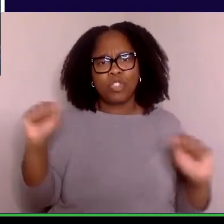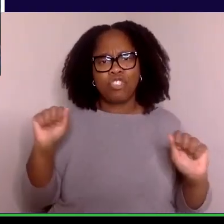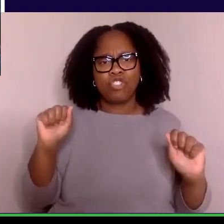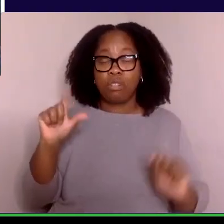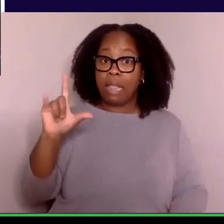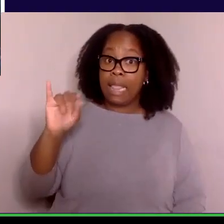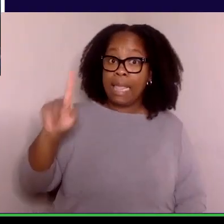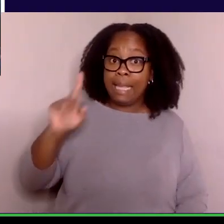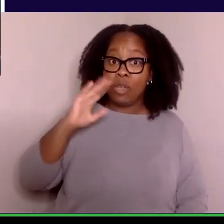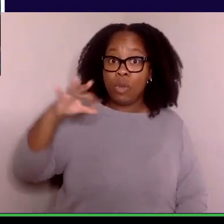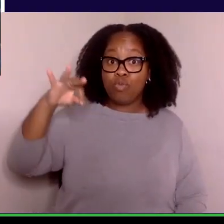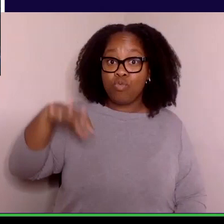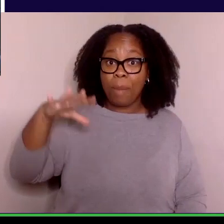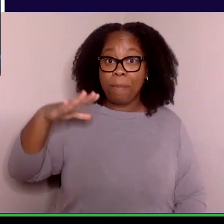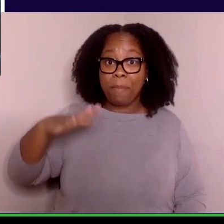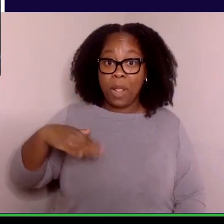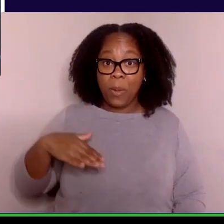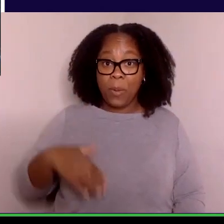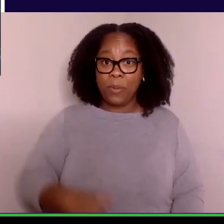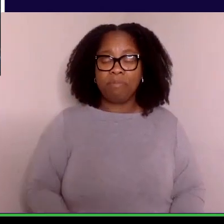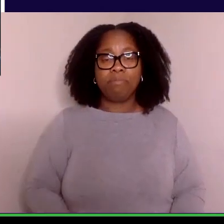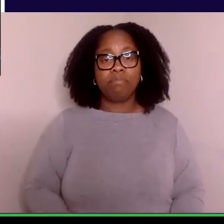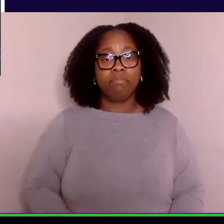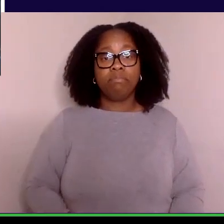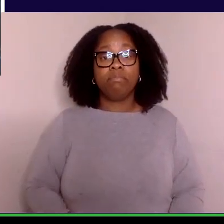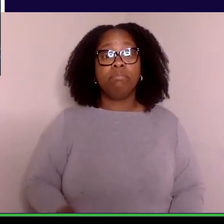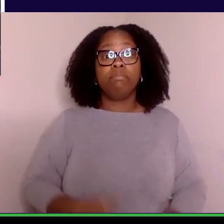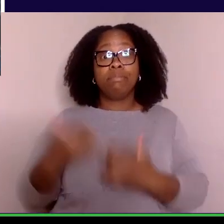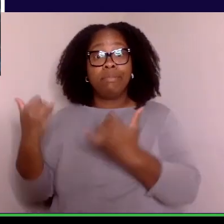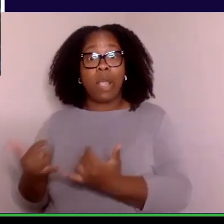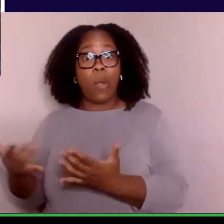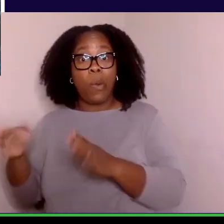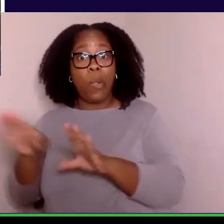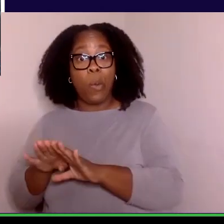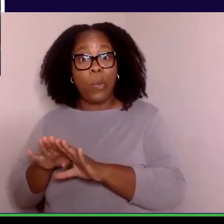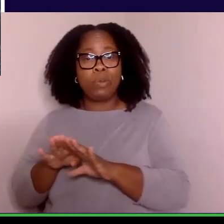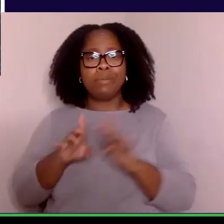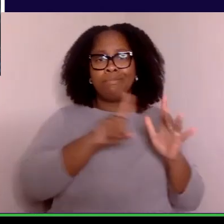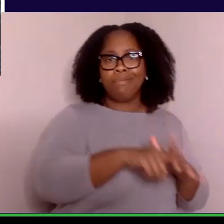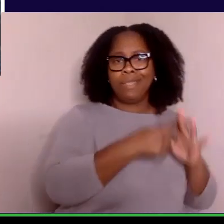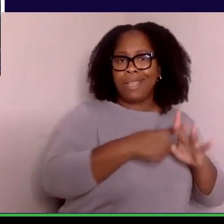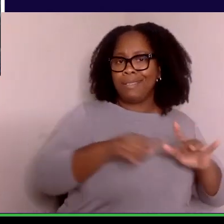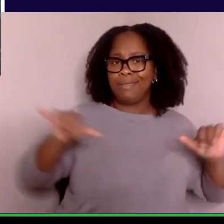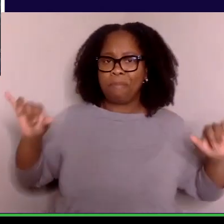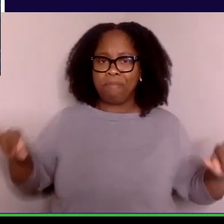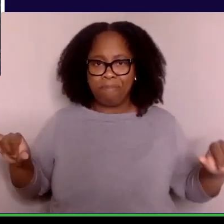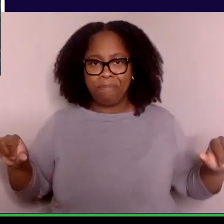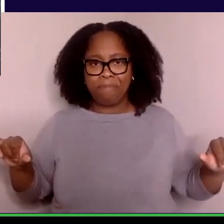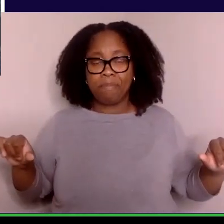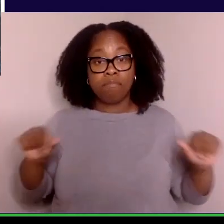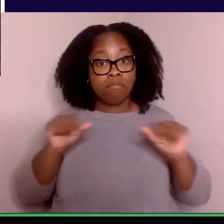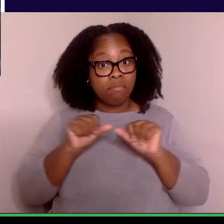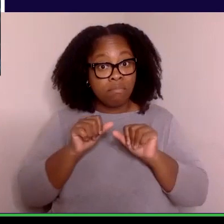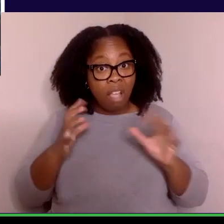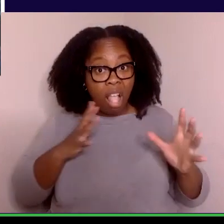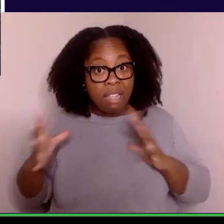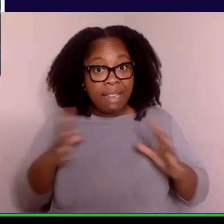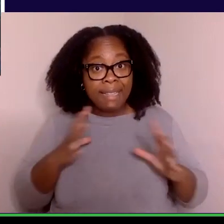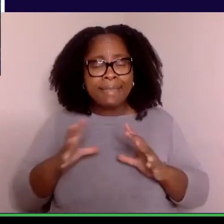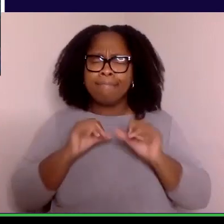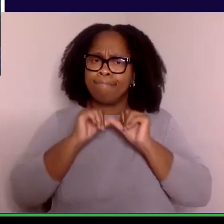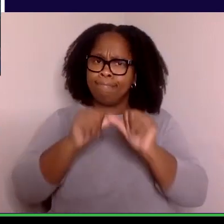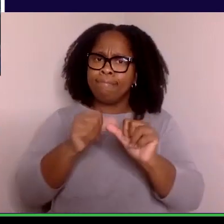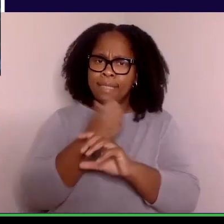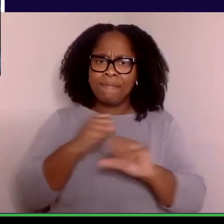So now I close with how I began. Stay safe these holidays. We are